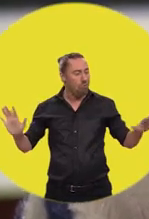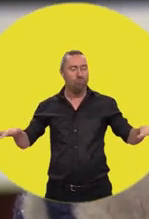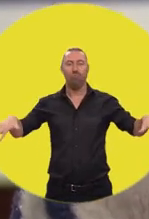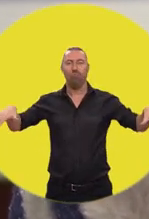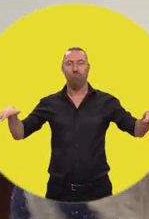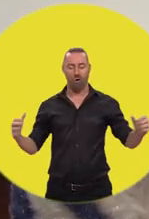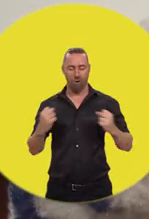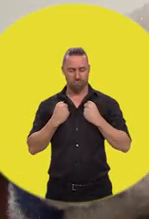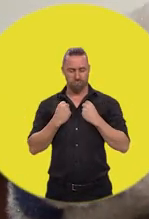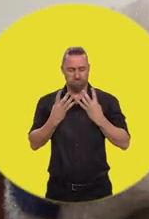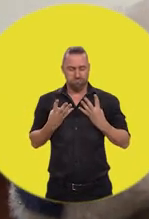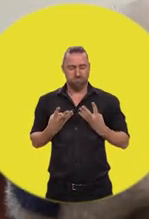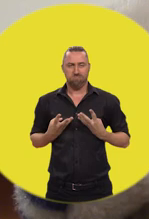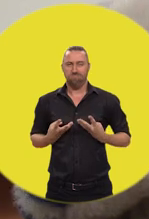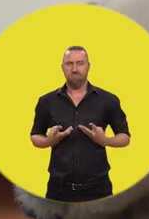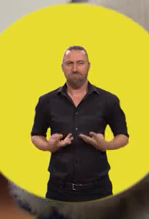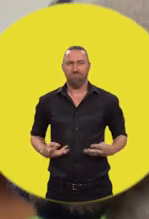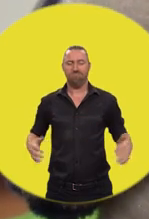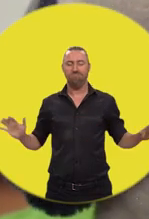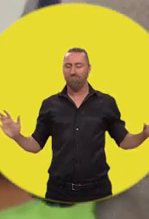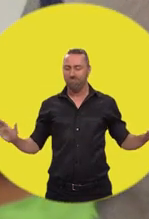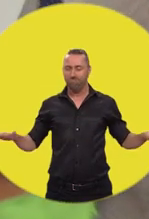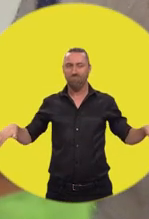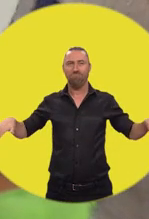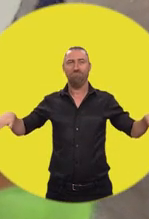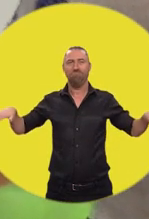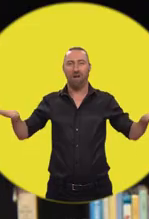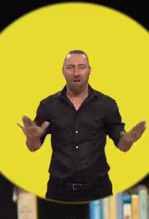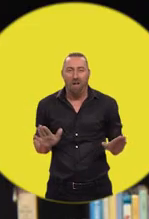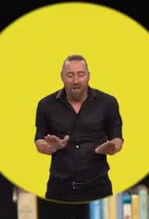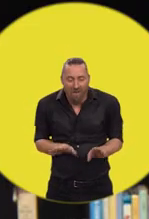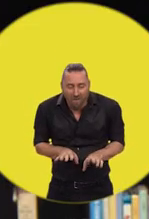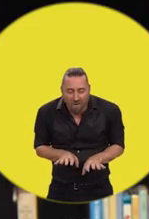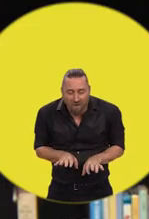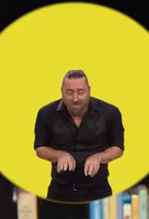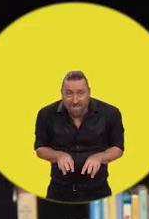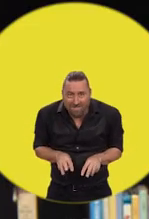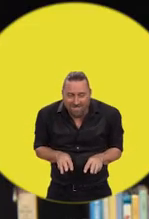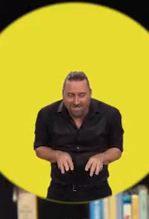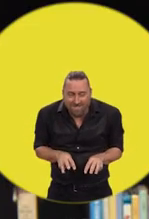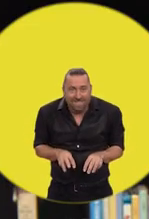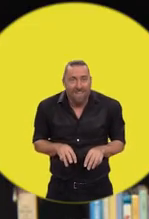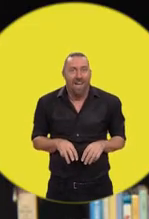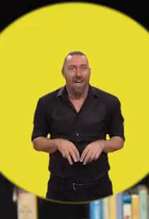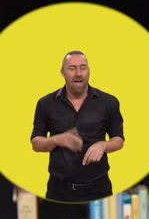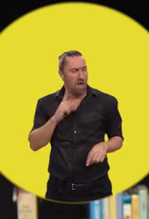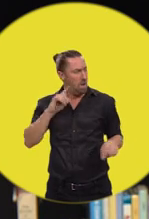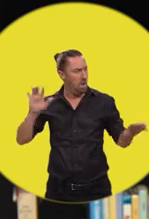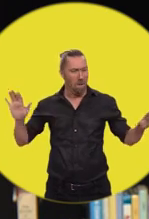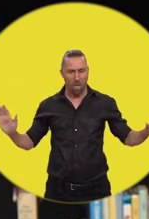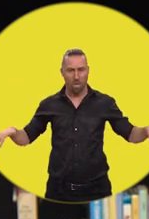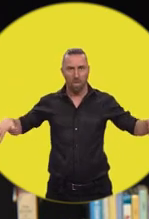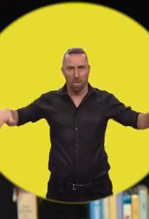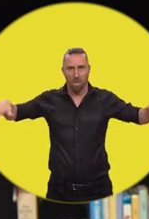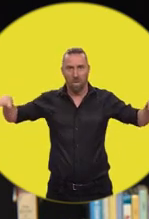puffy chest and two tiny little feet. She must use these wings to